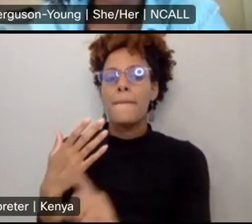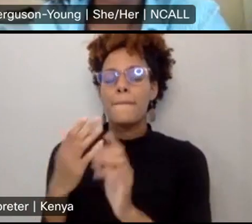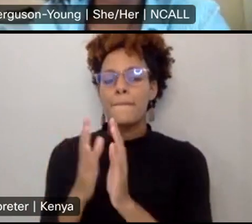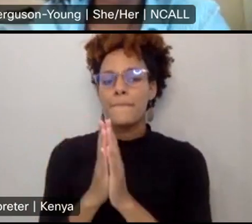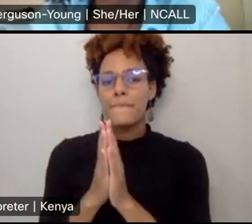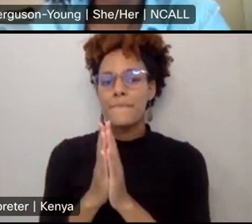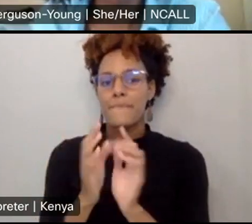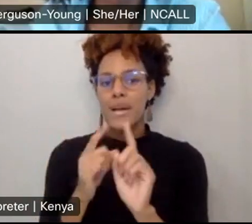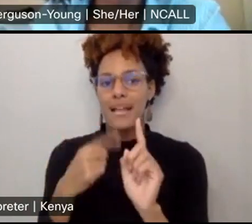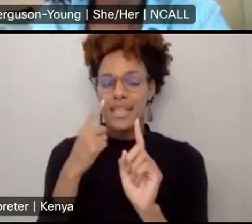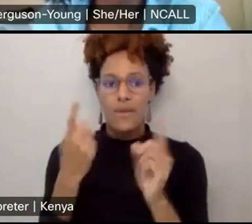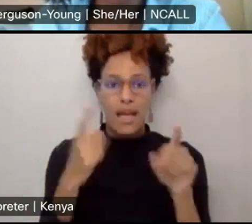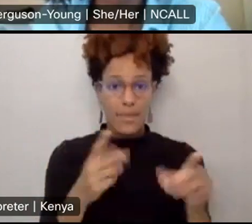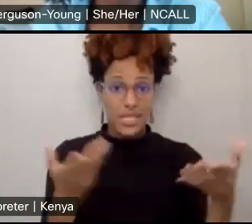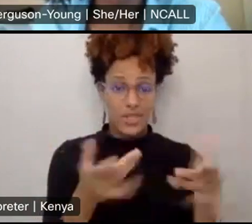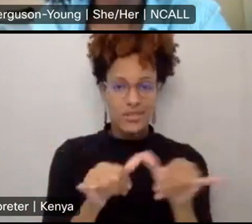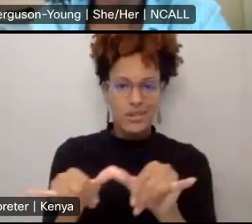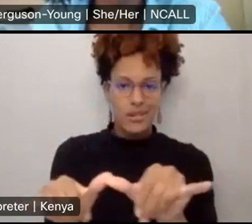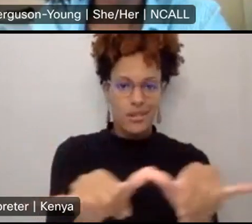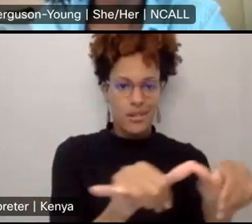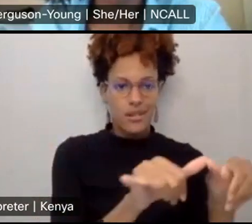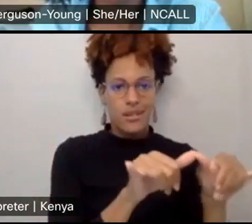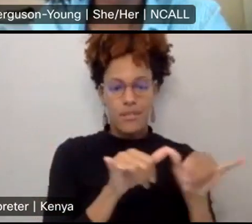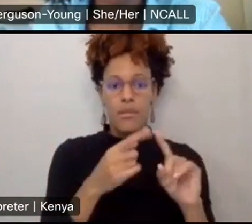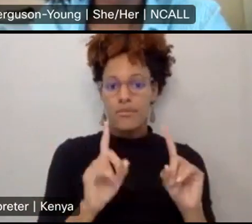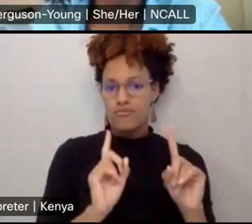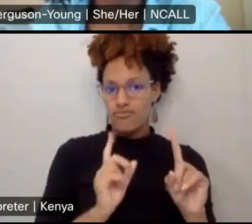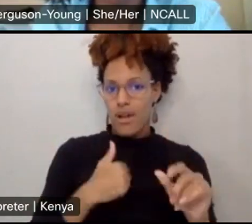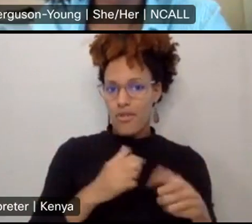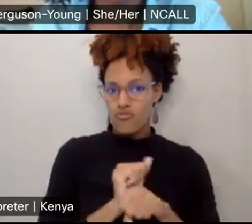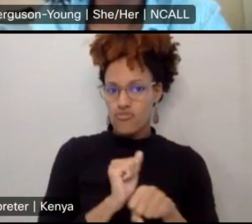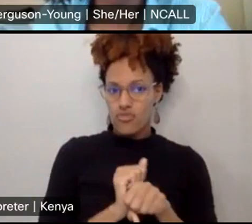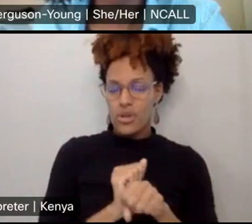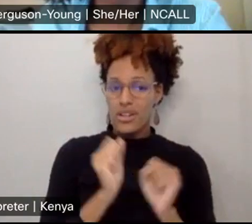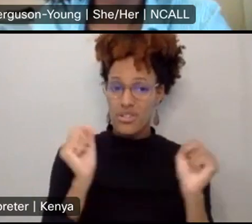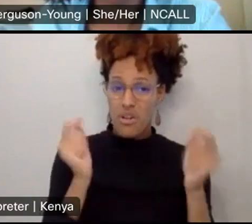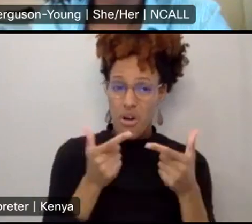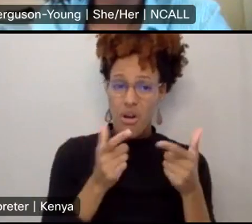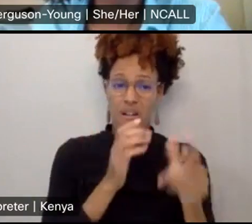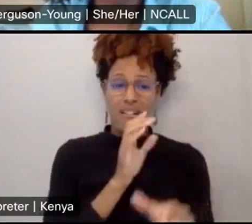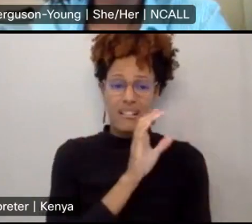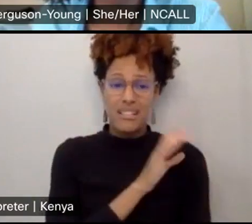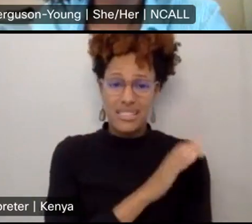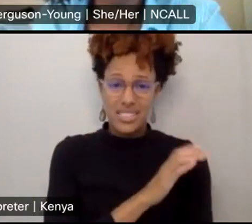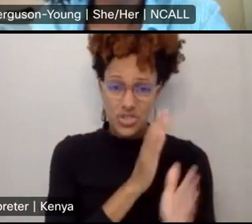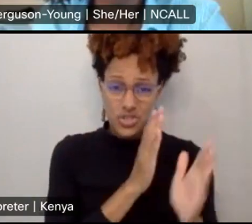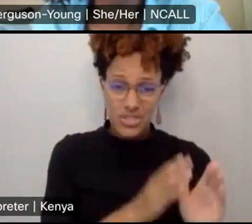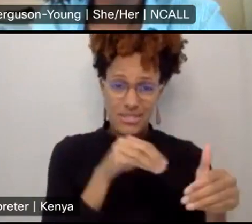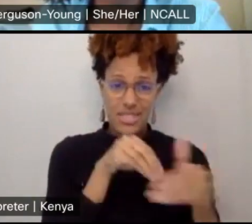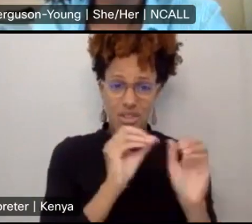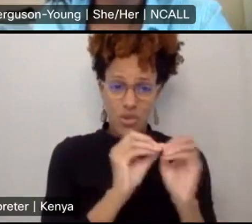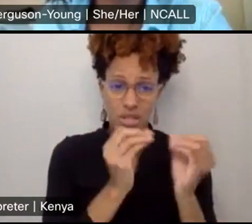what happens here is pretty common. But where I work, every single clinician in the organization is